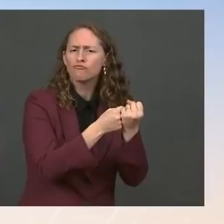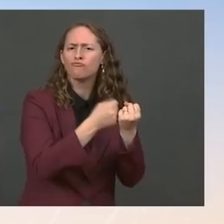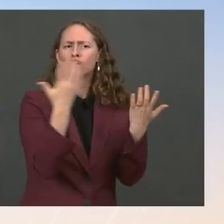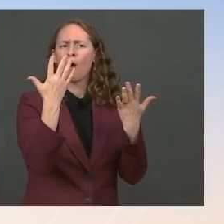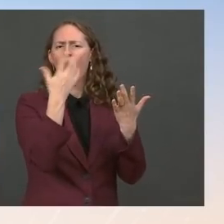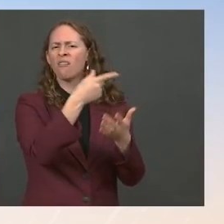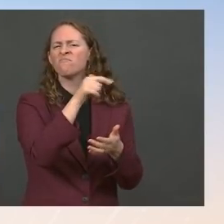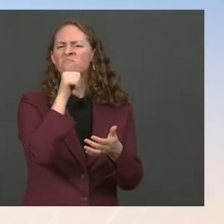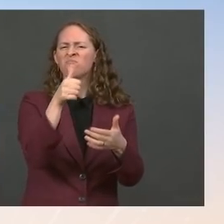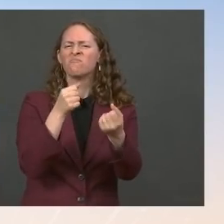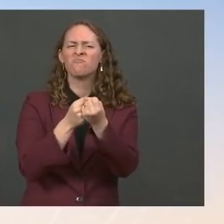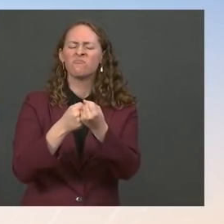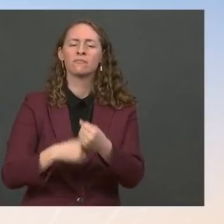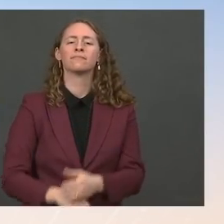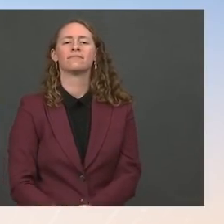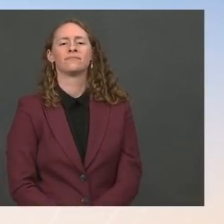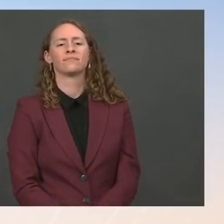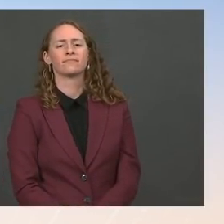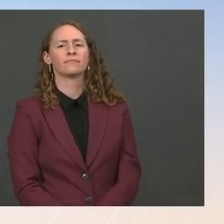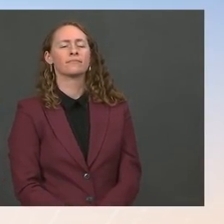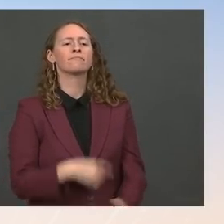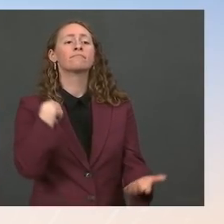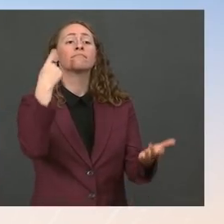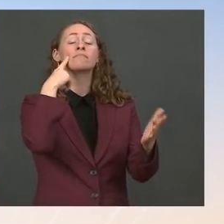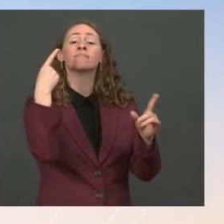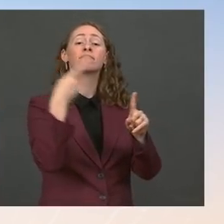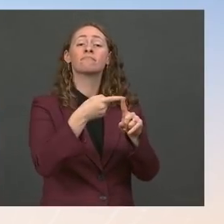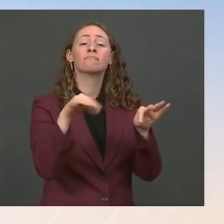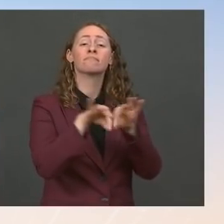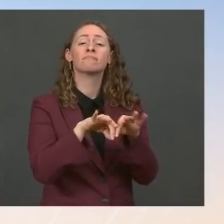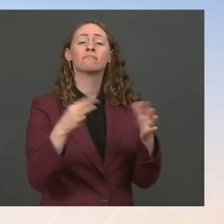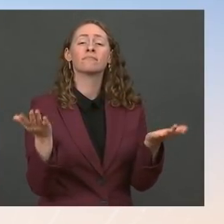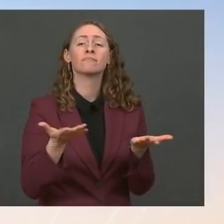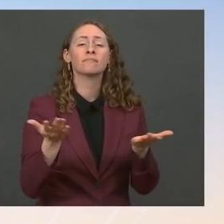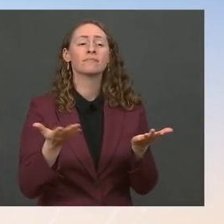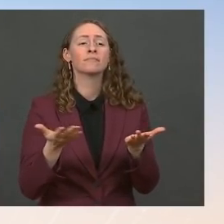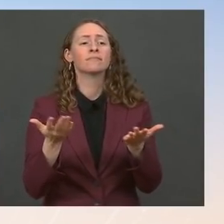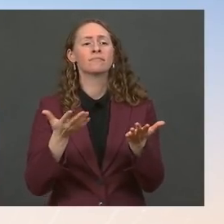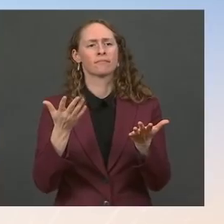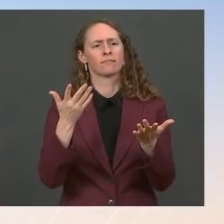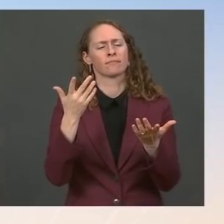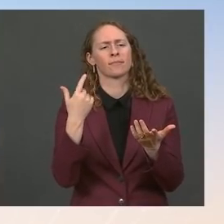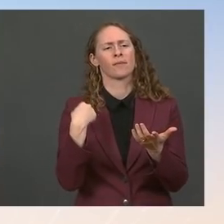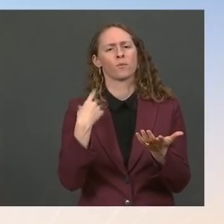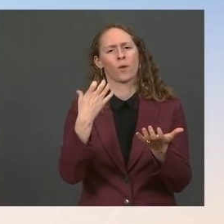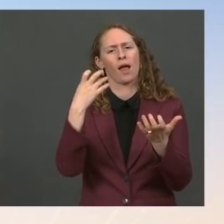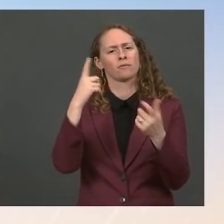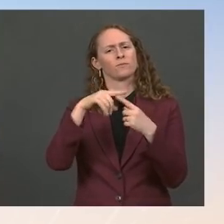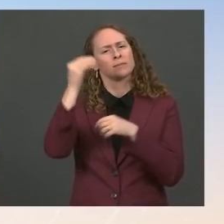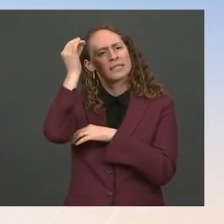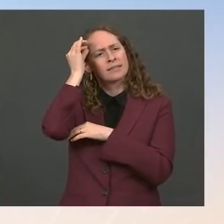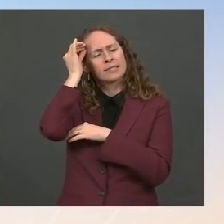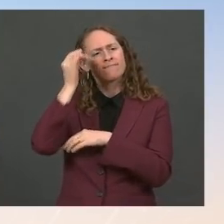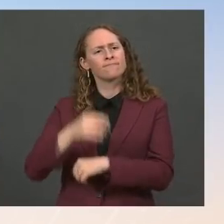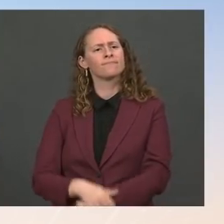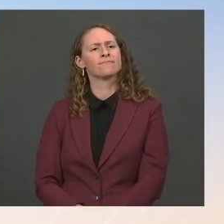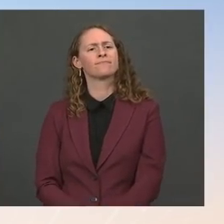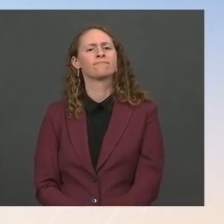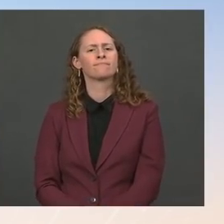think what it's important to note, and what I would just point out today, is that there was a report from the Rhodium Group, an independent research